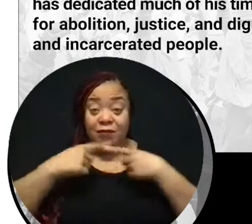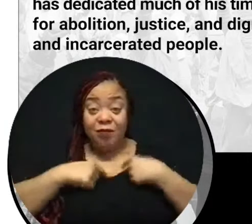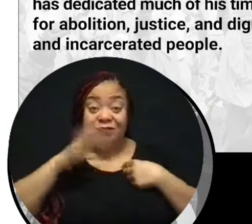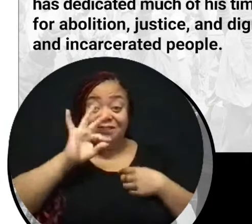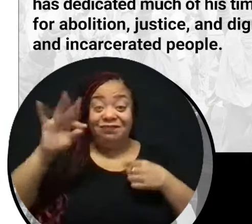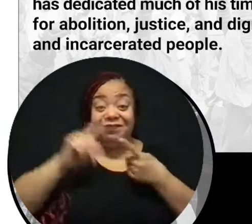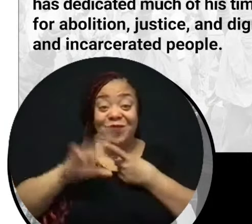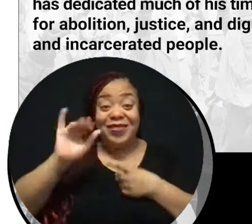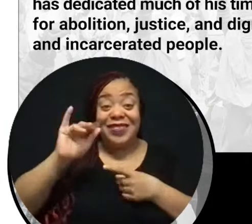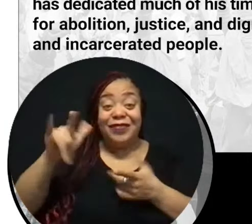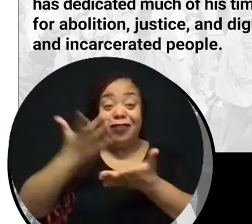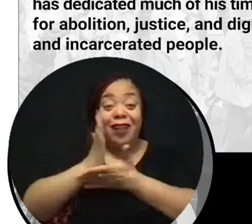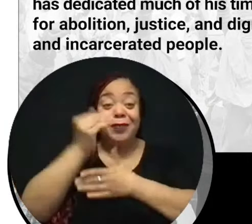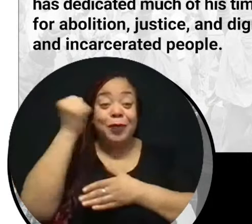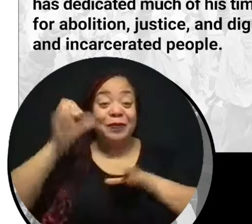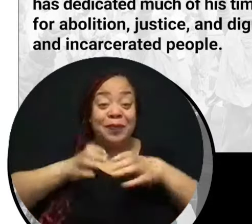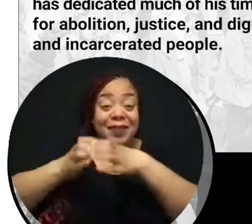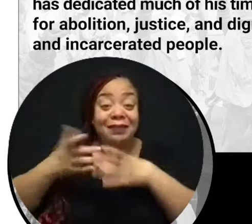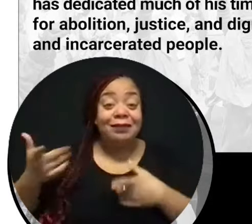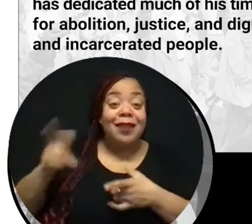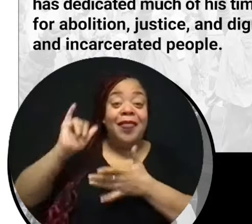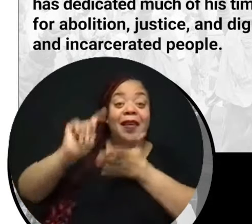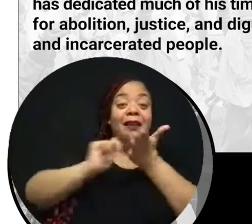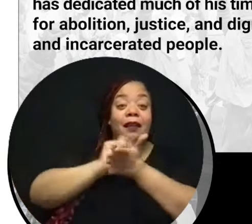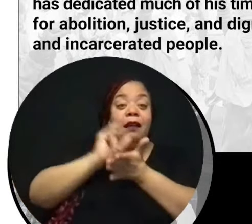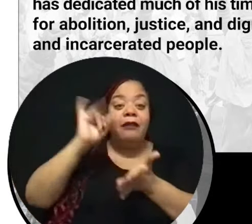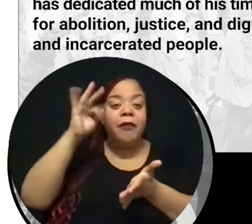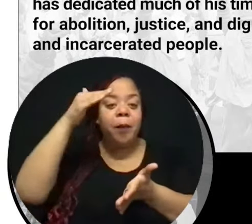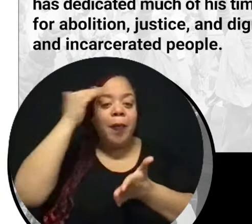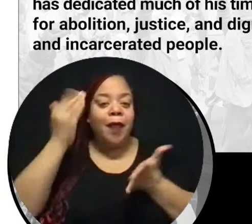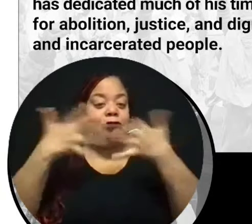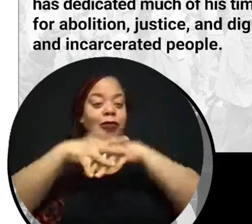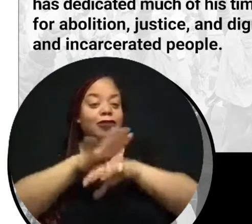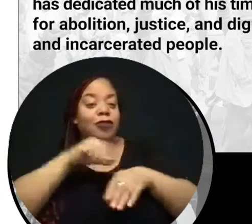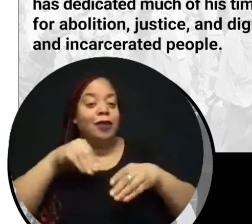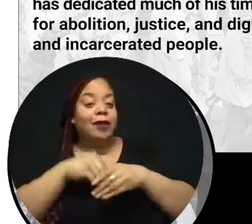that whites could flee the inner cities where blacks were migrating to.